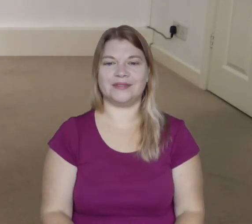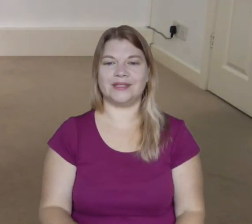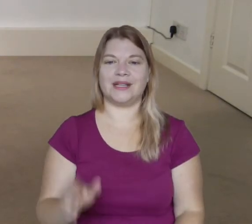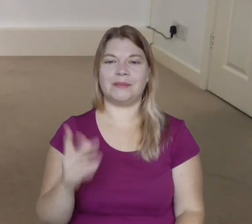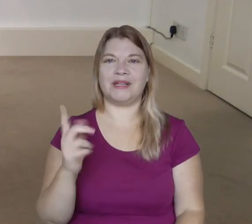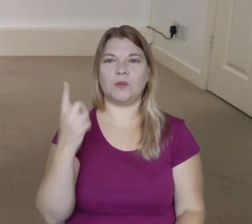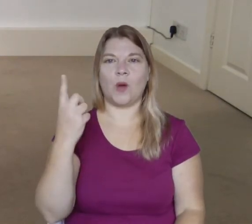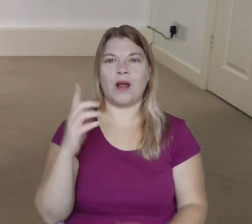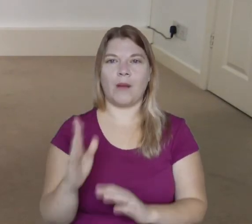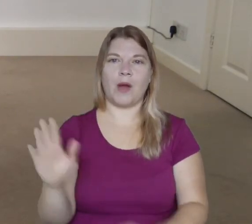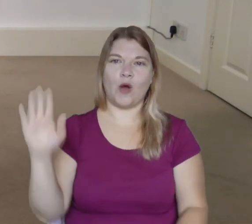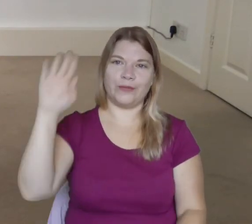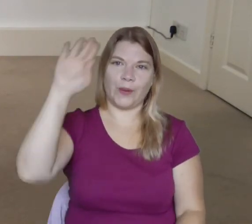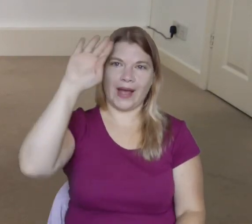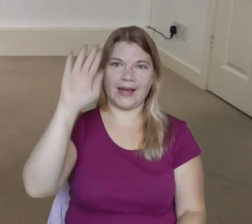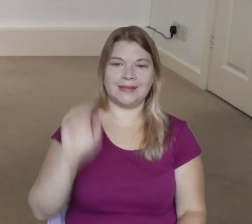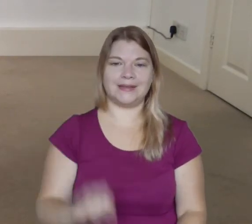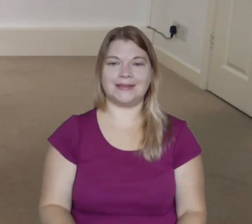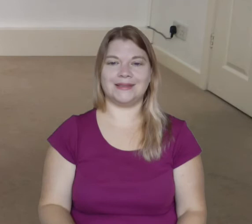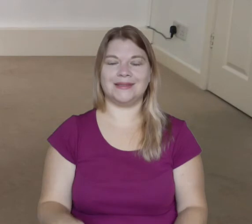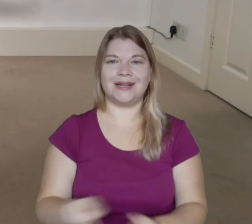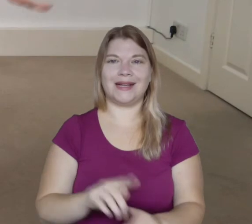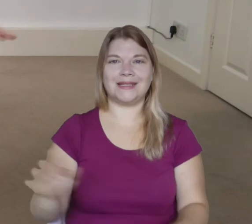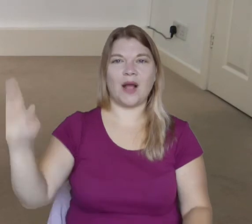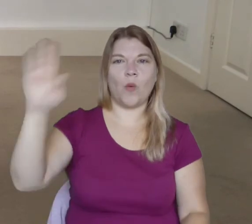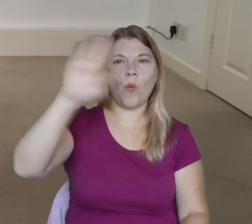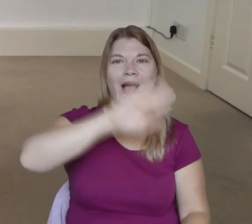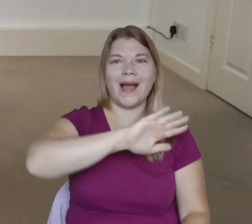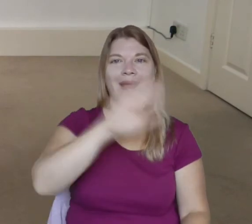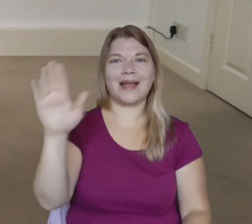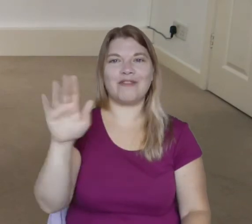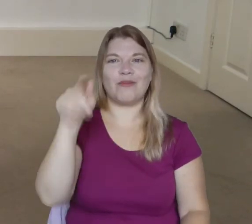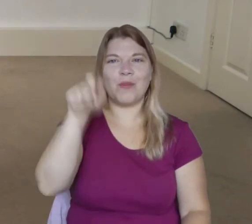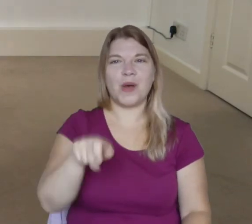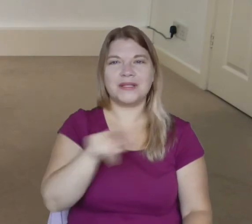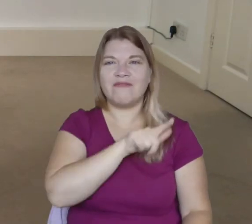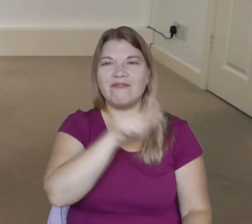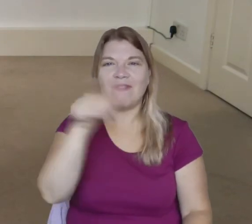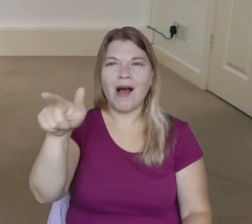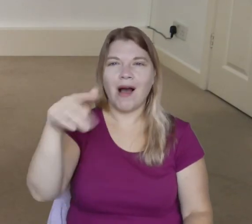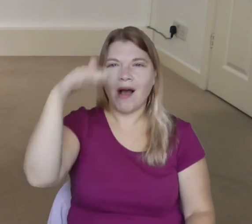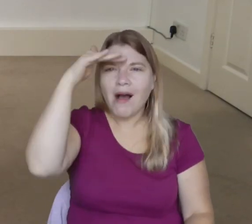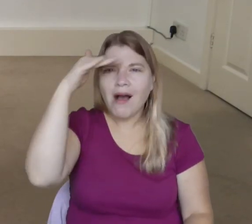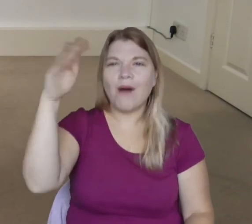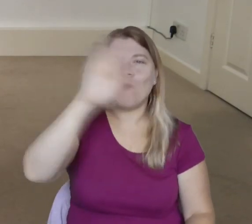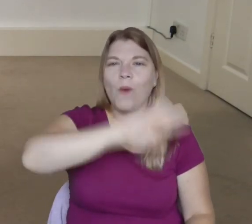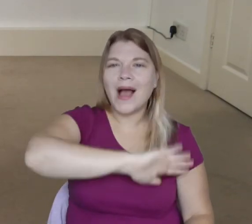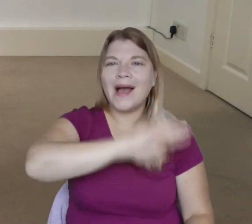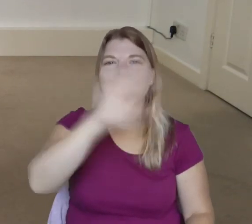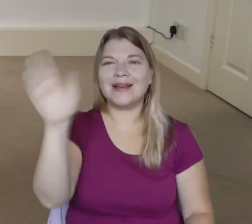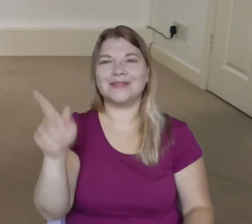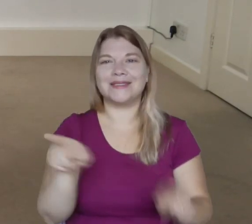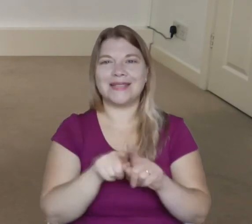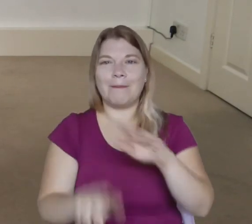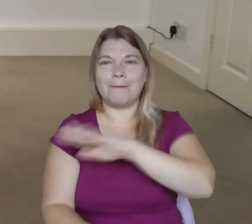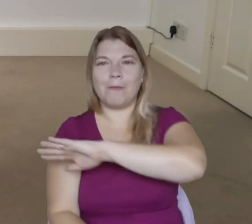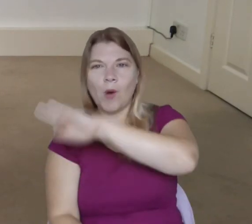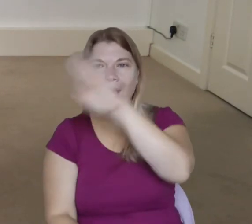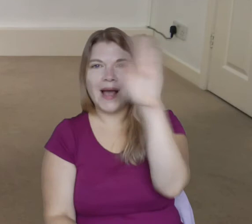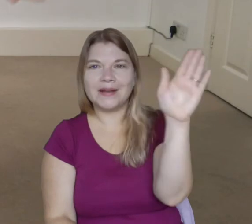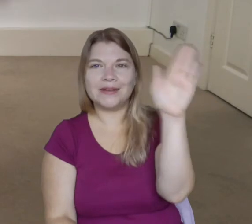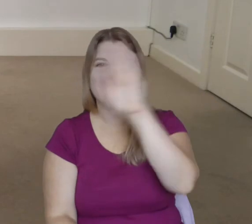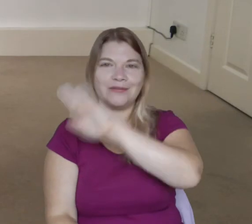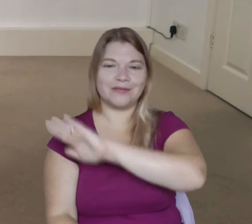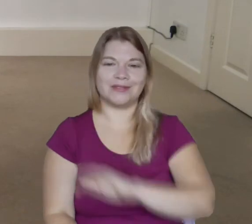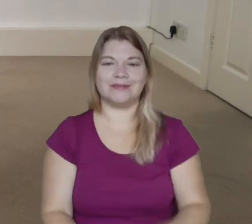over your head as if you're waving at someone really far away. And then you're going to take the other arm over your head, wave. So I've got my